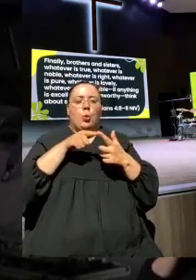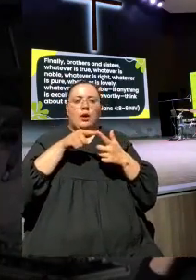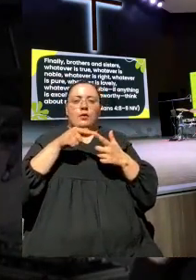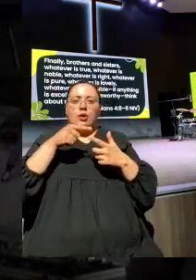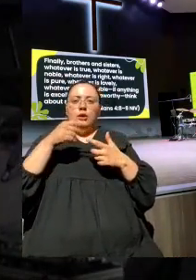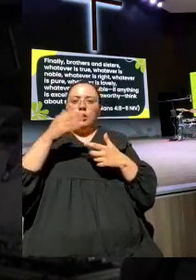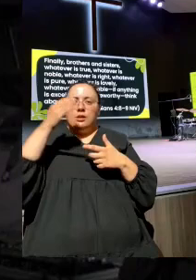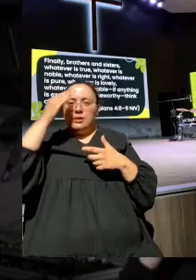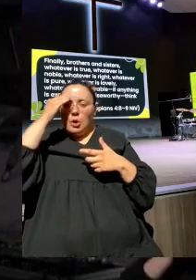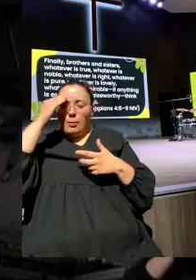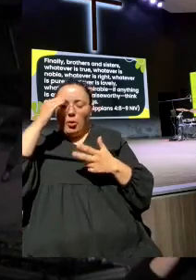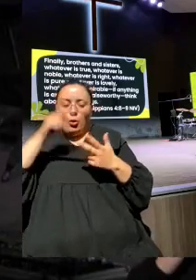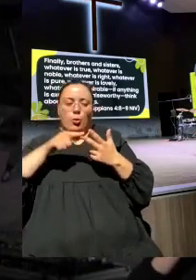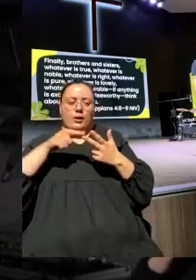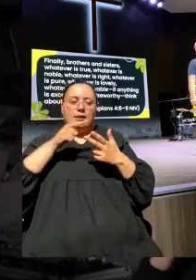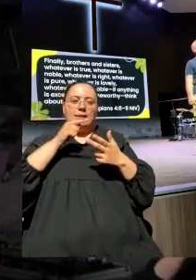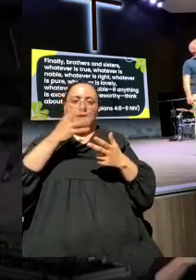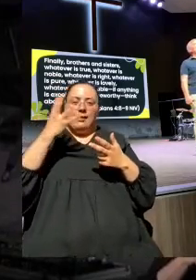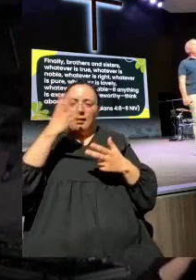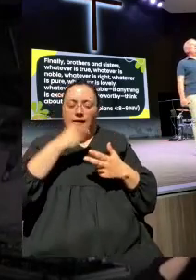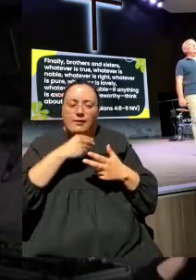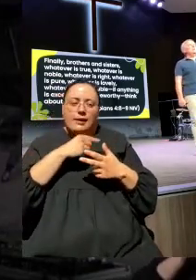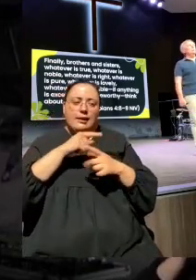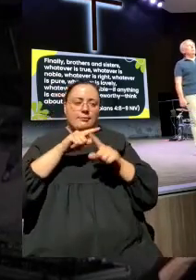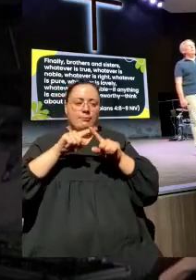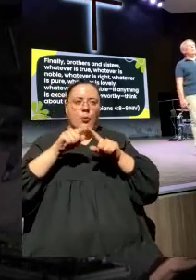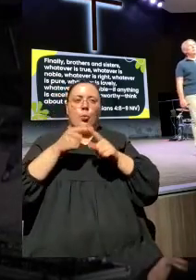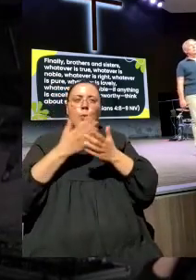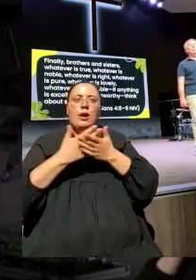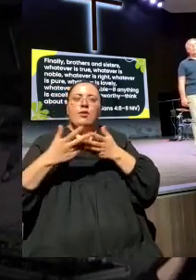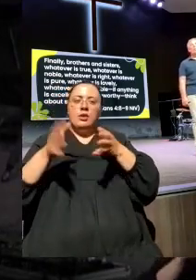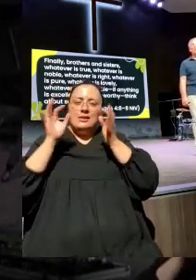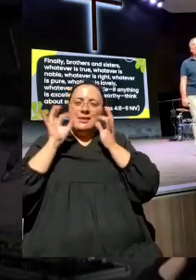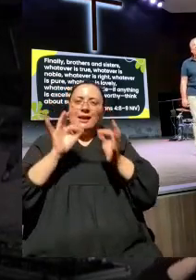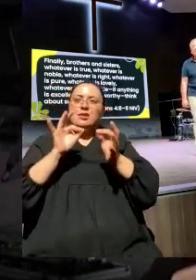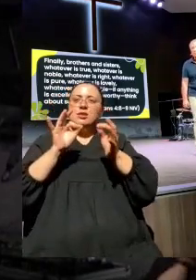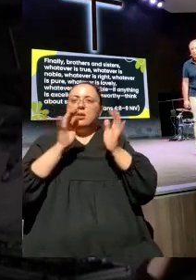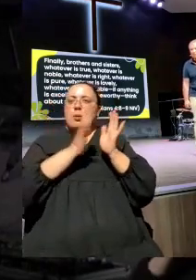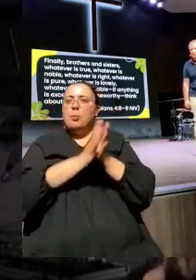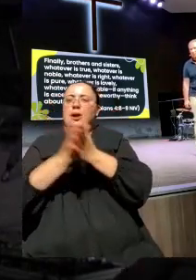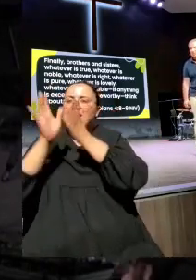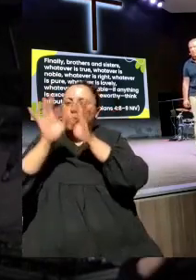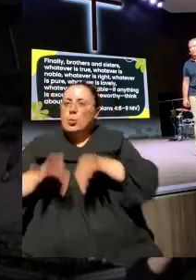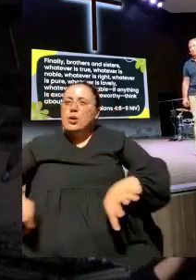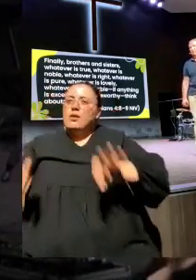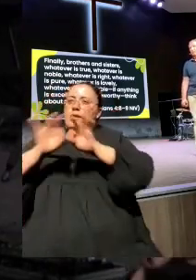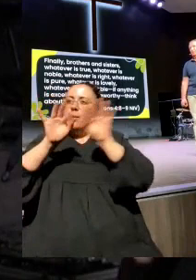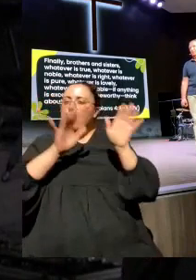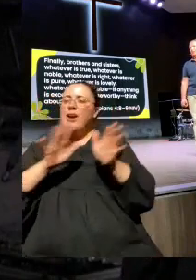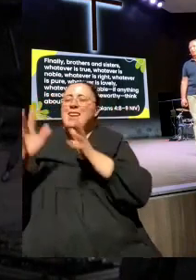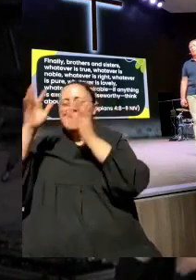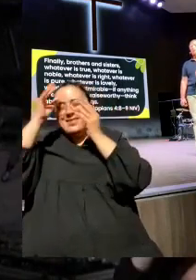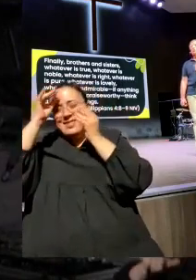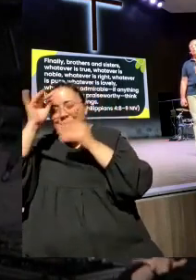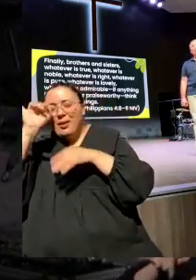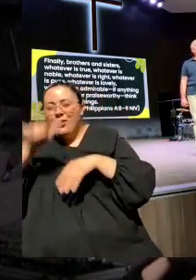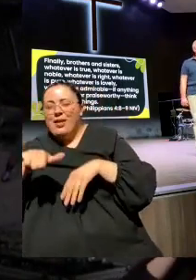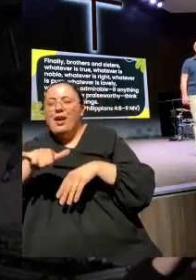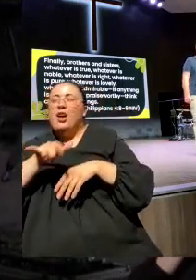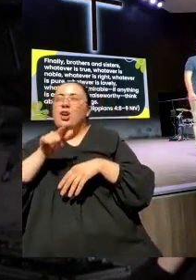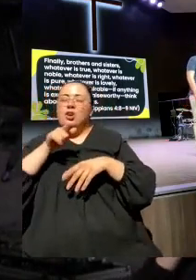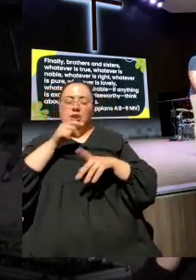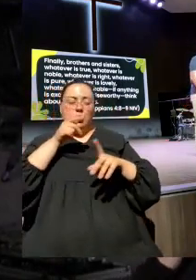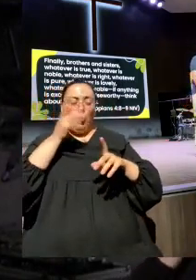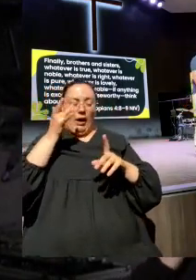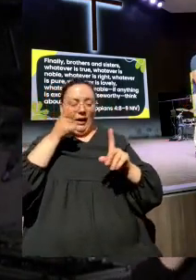whatever is admirable, if anything is excellent or praiseworthy, think about such things. Because you are what you